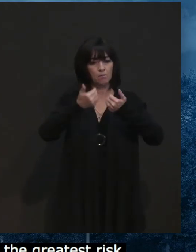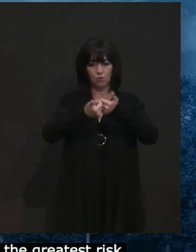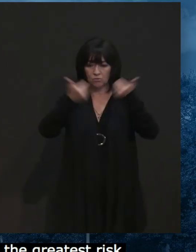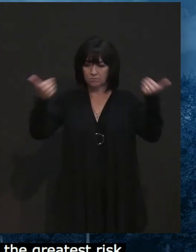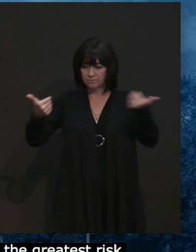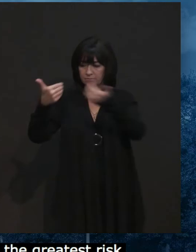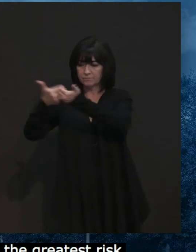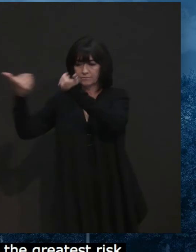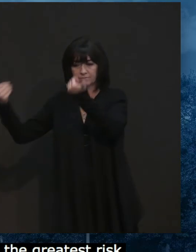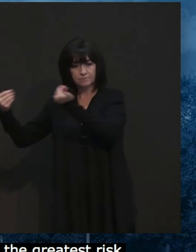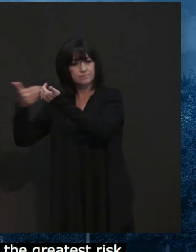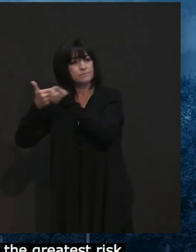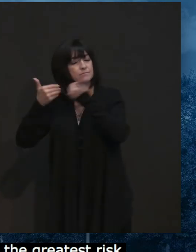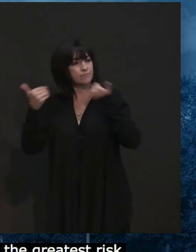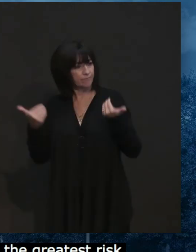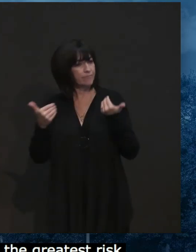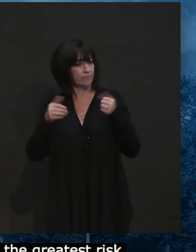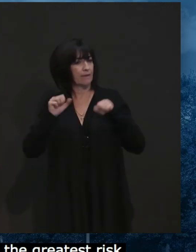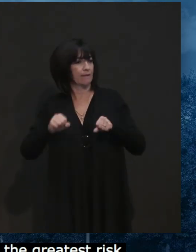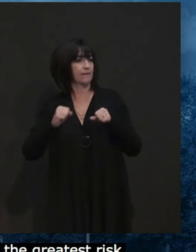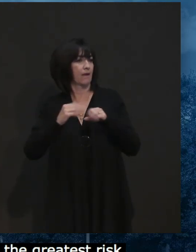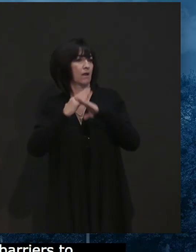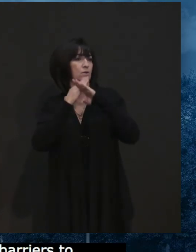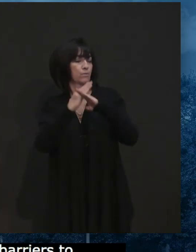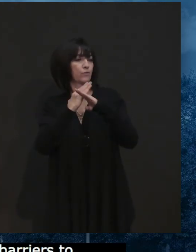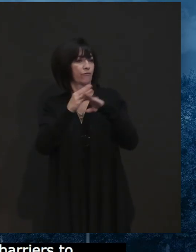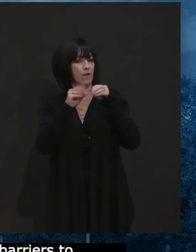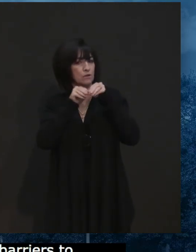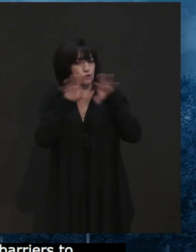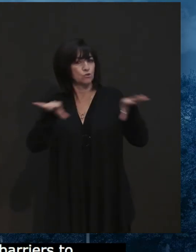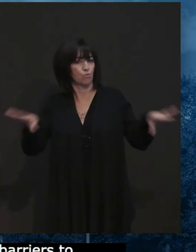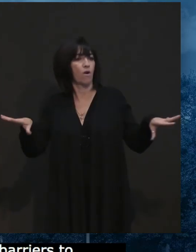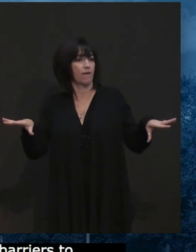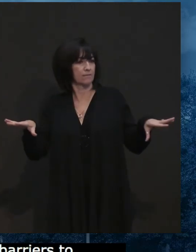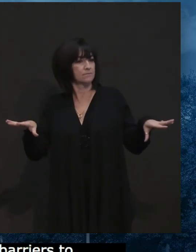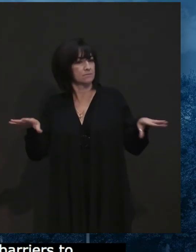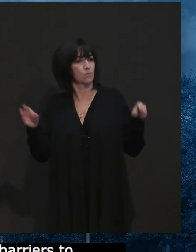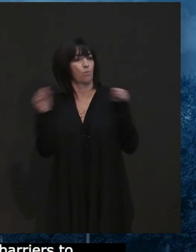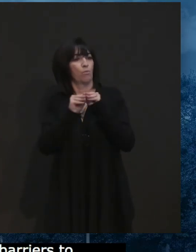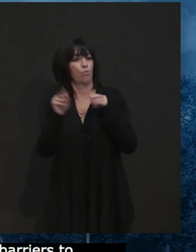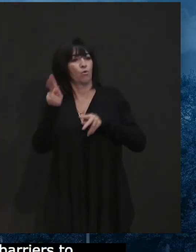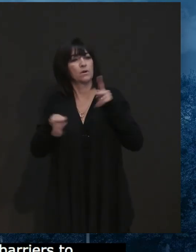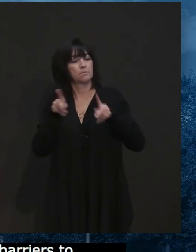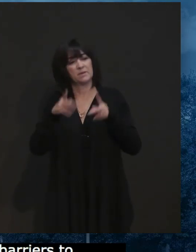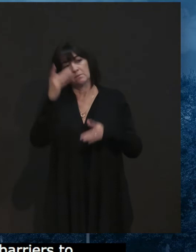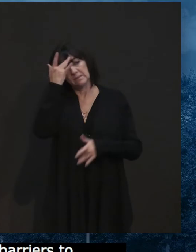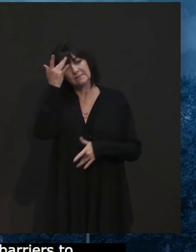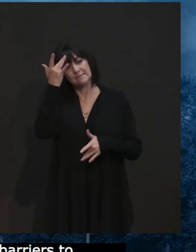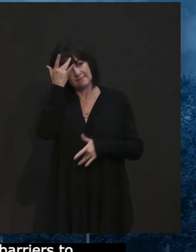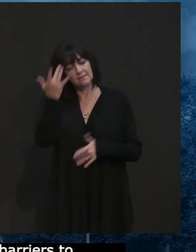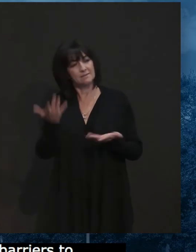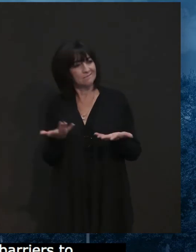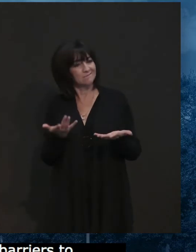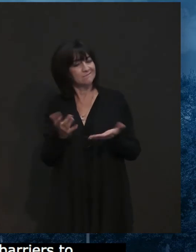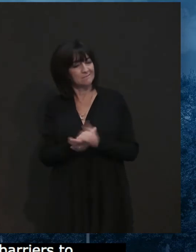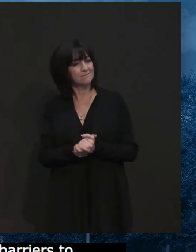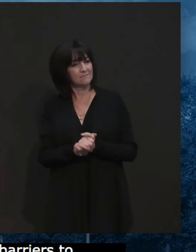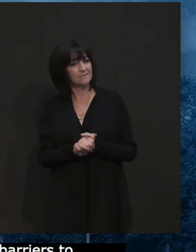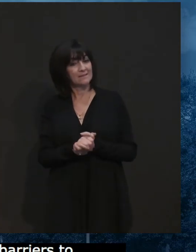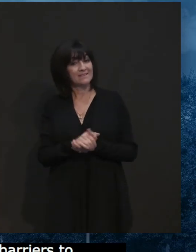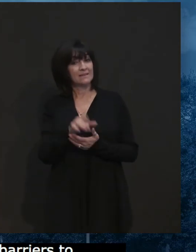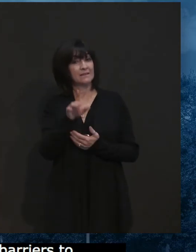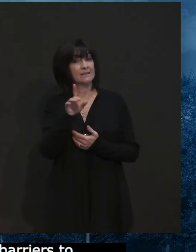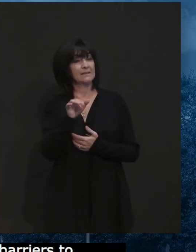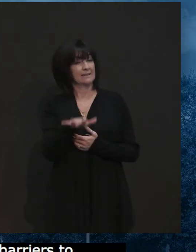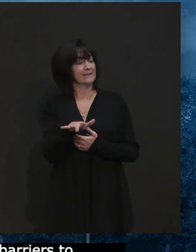barriers to transmission. And so those are the kinds that we're really trying to kind of hit a sweet spot or